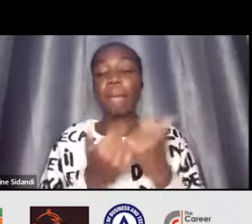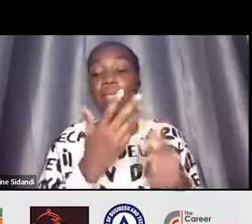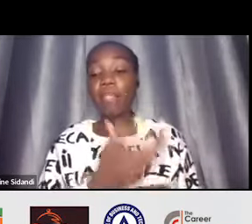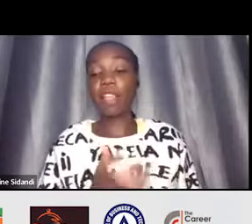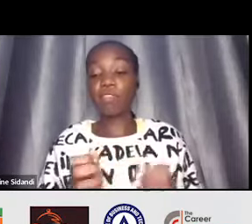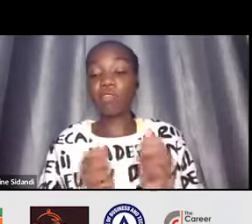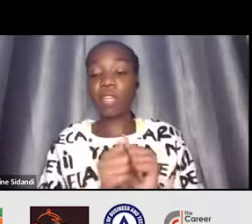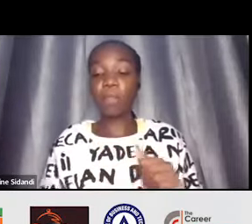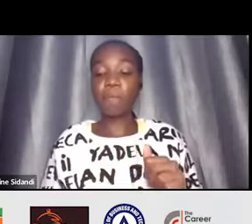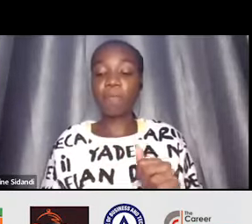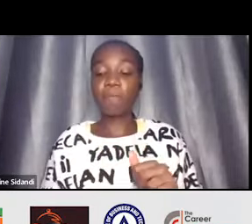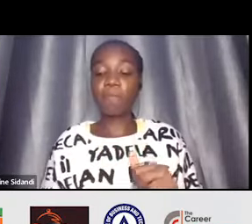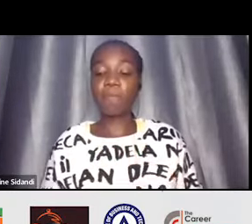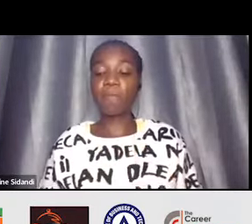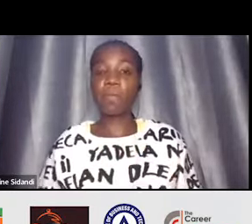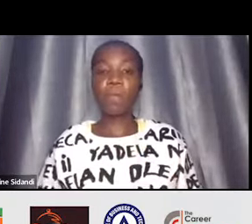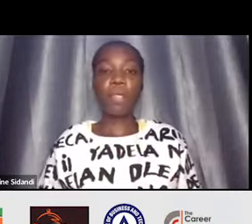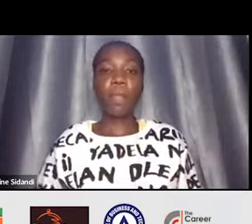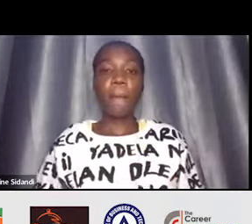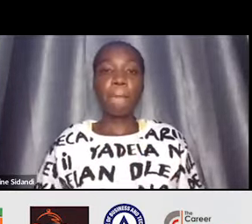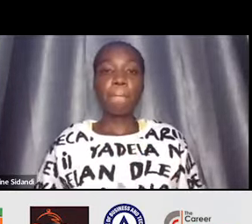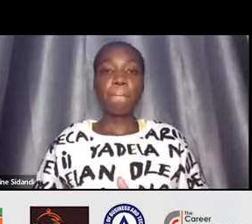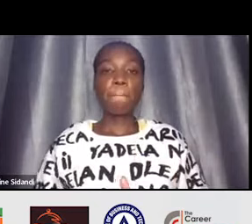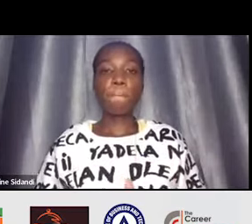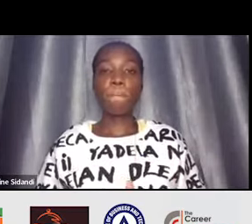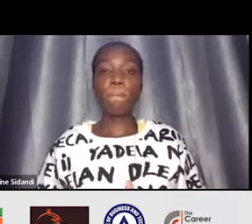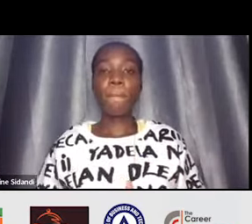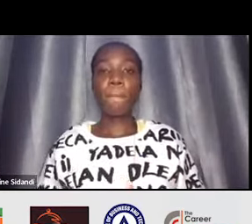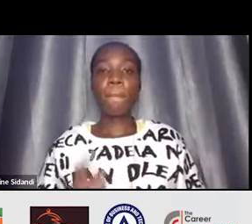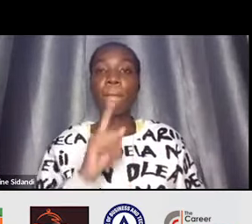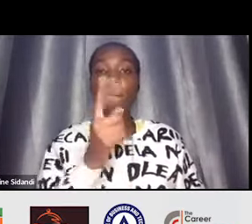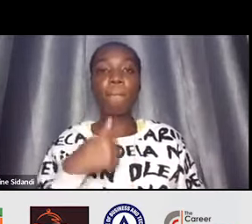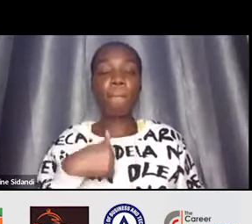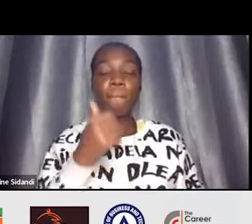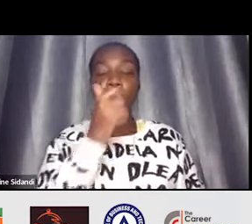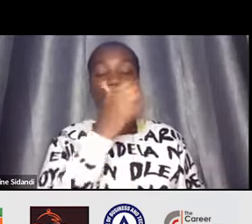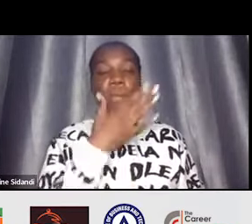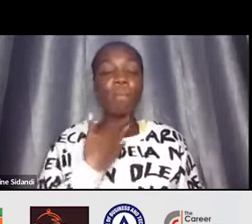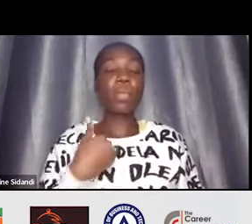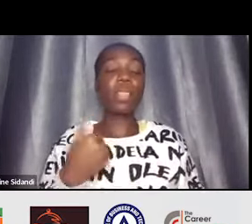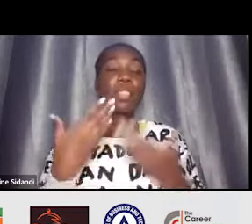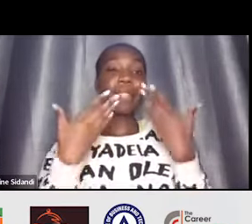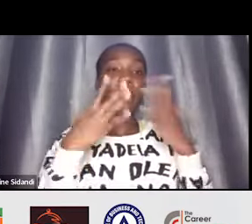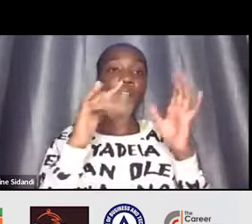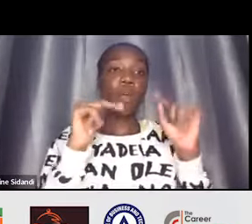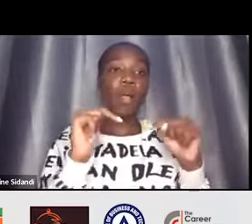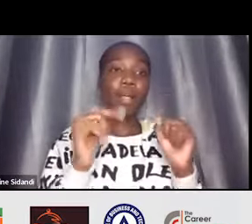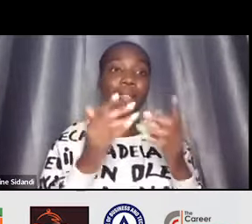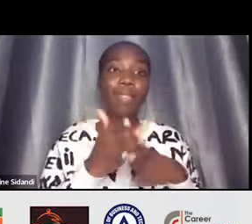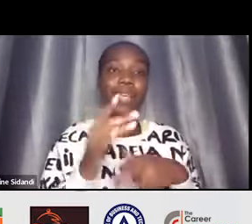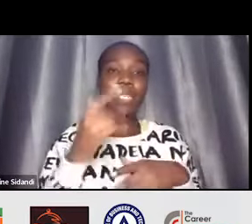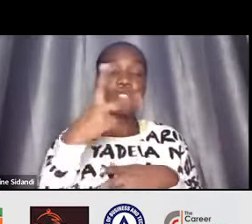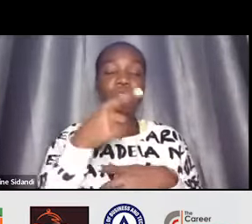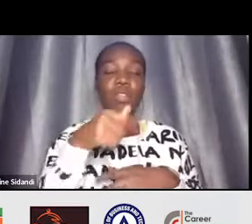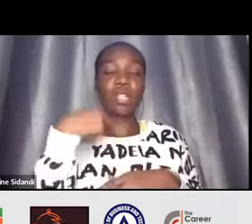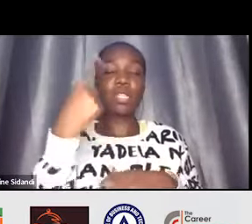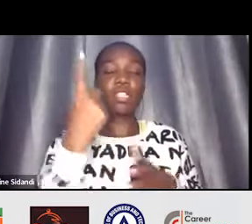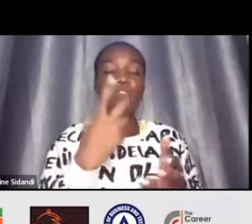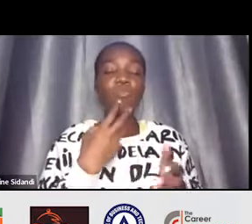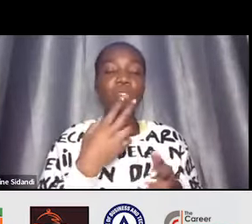us. All right. I wish to end today's there. Please, let's see you next Tuesday, same time, same